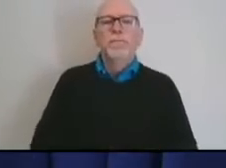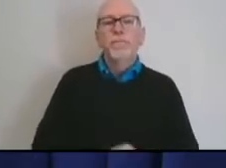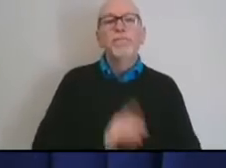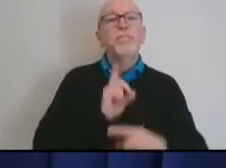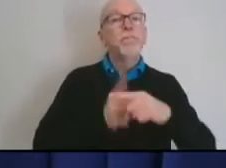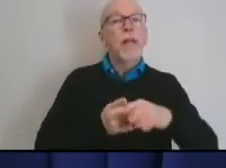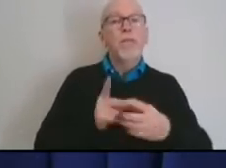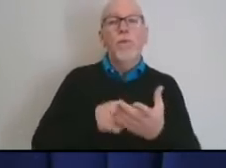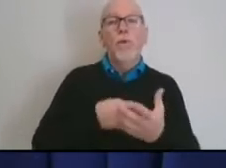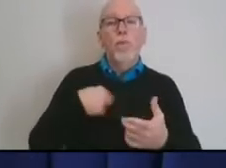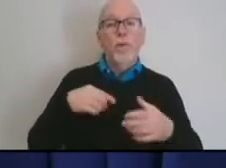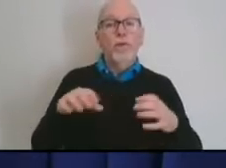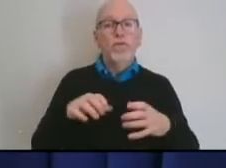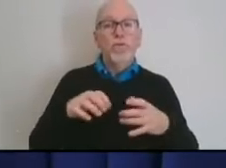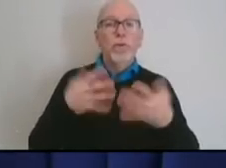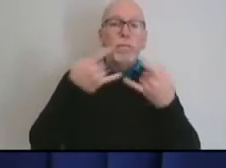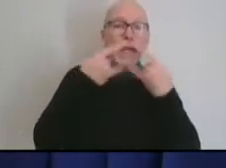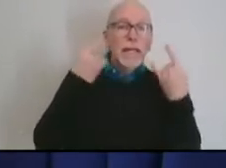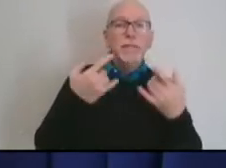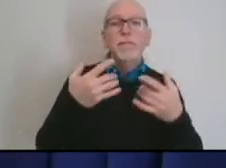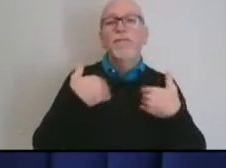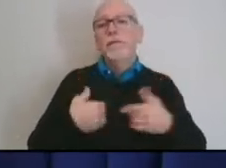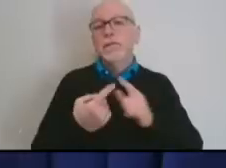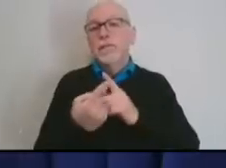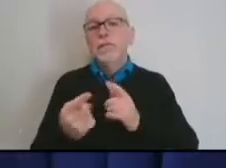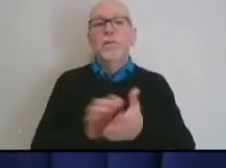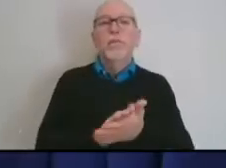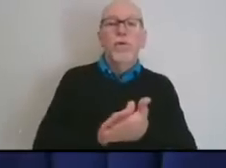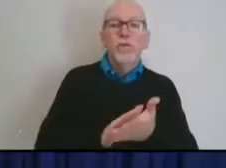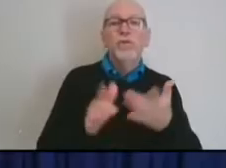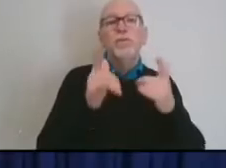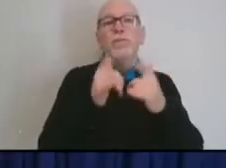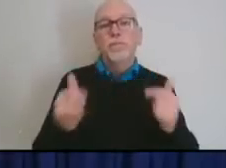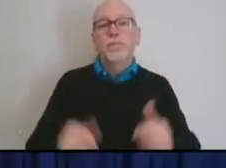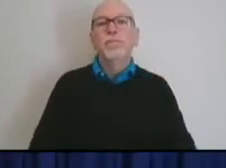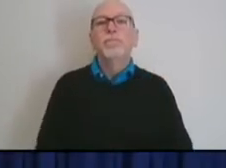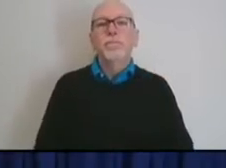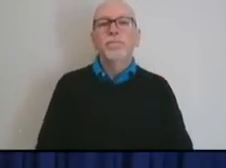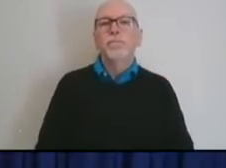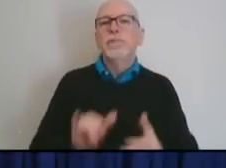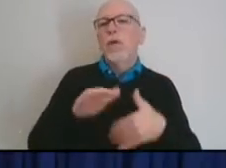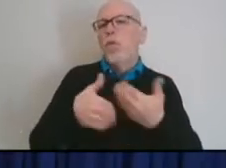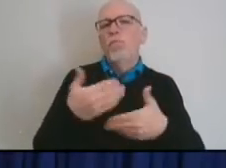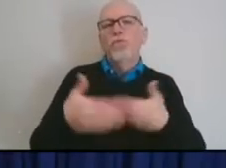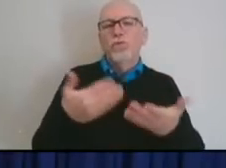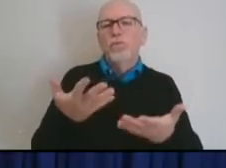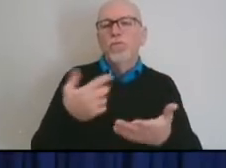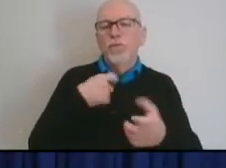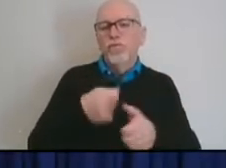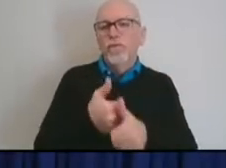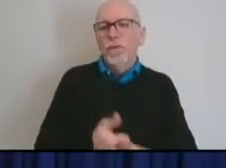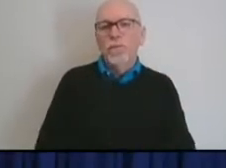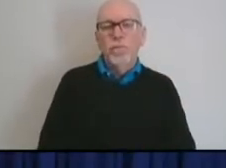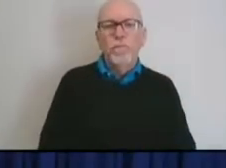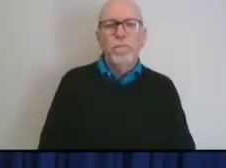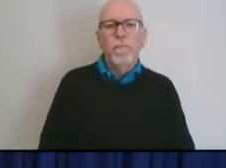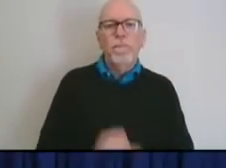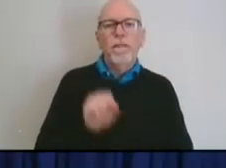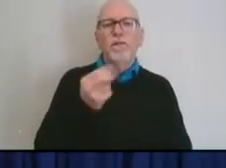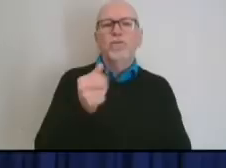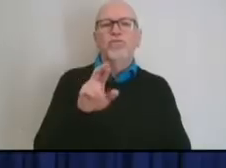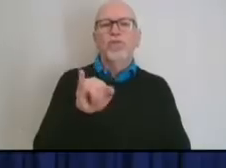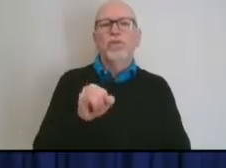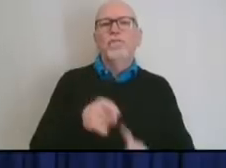we're doing, masking up, physically distancing, washing our hands, all those proper procedures we should all be following. Sherry with the